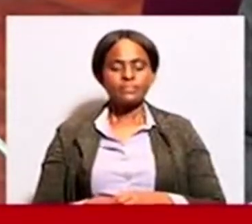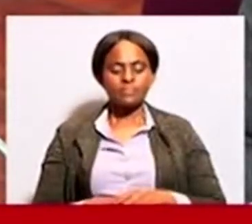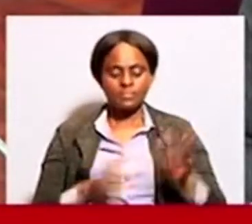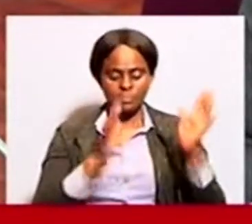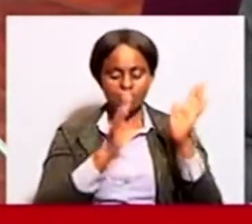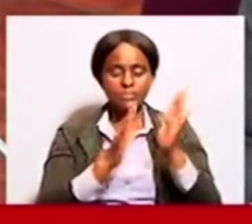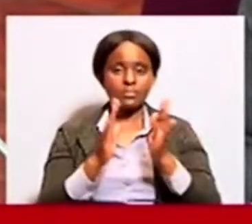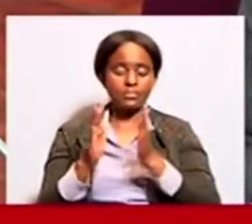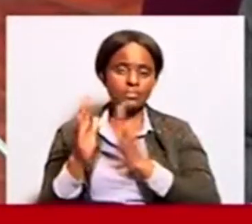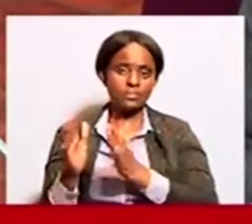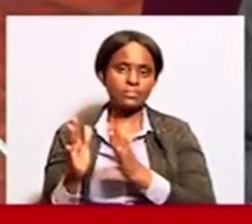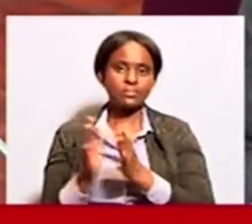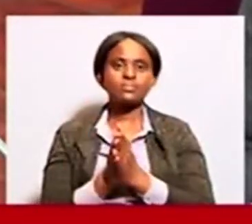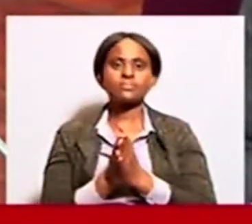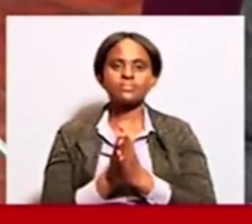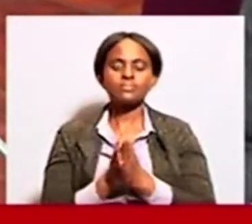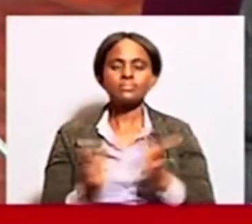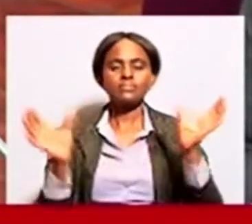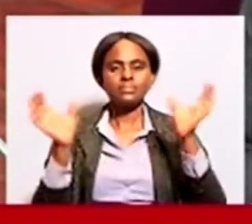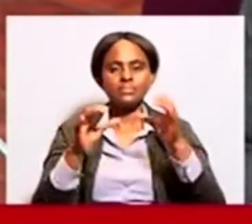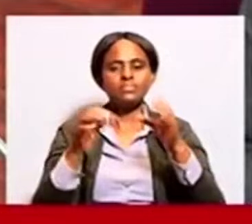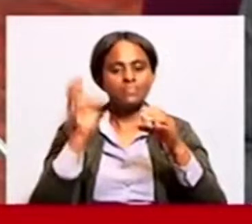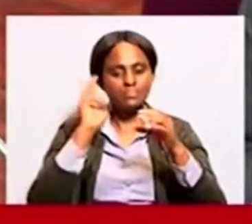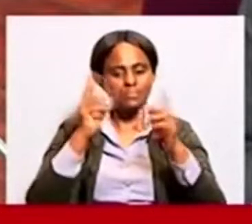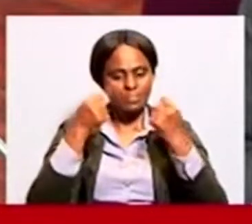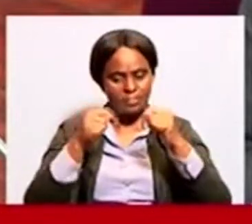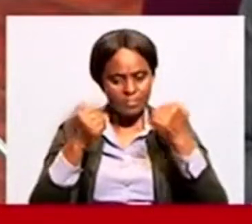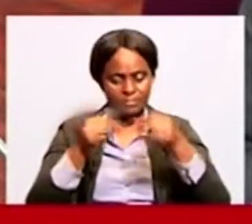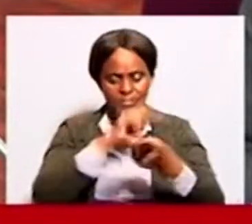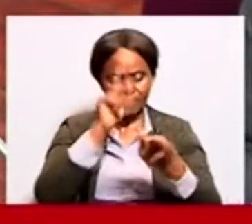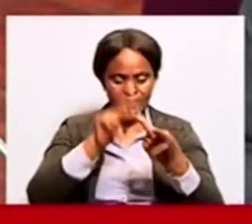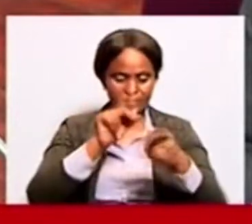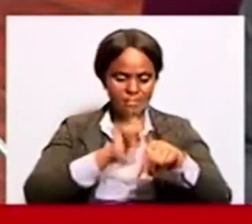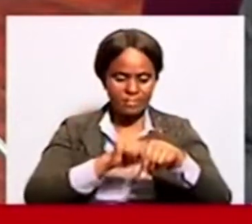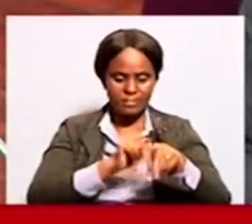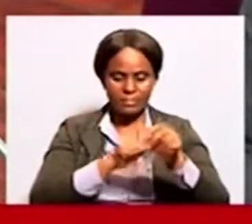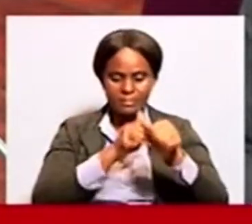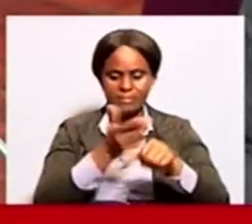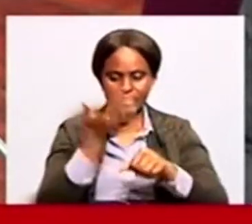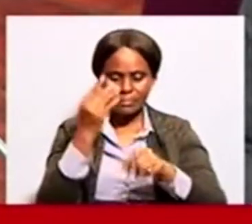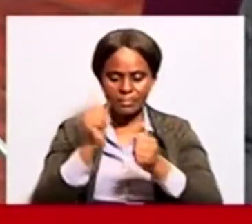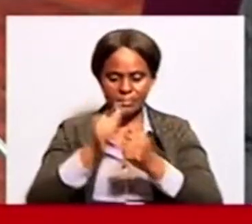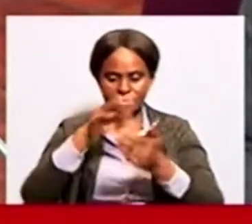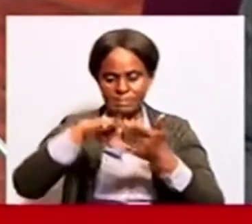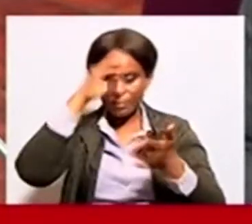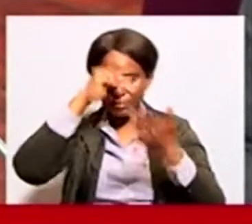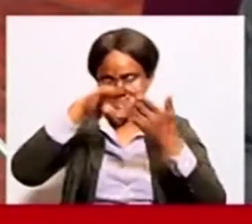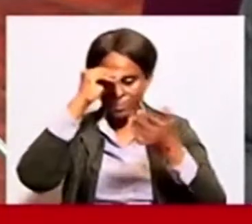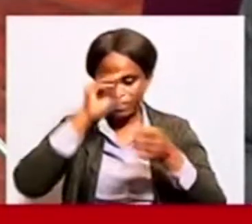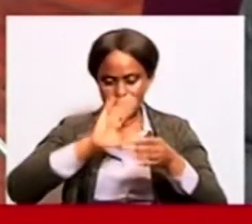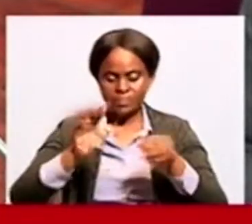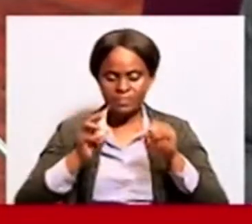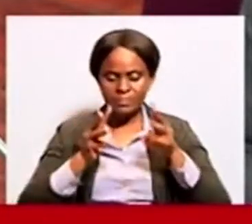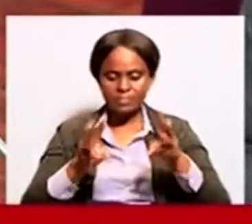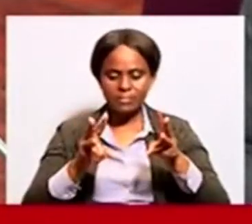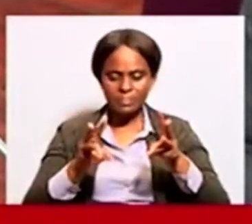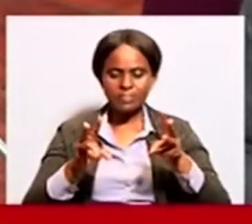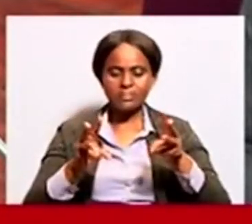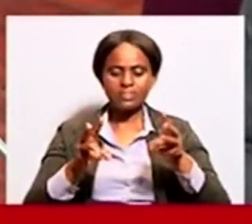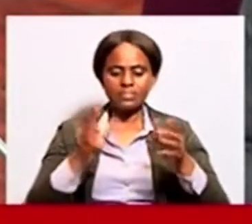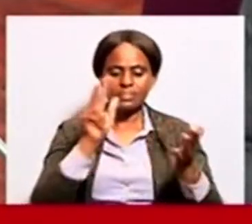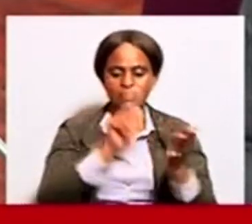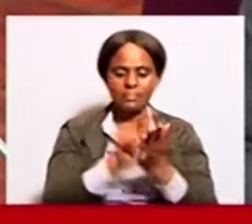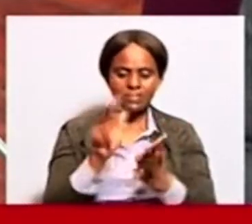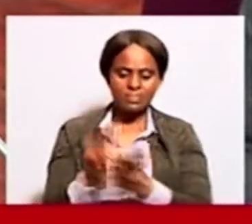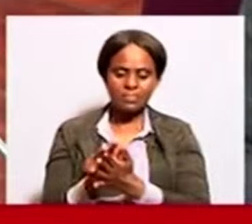Remedial measures. The Council will endeavor timely follow-ups with learning institutions on the status of enrollment of